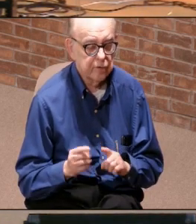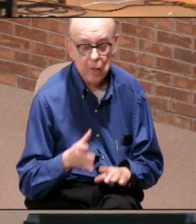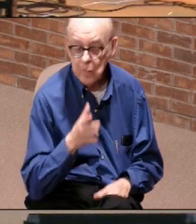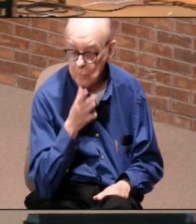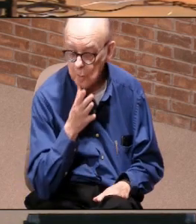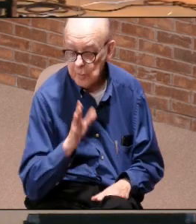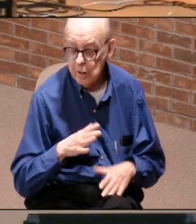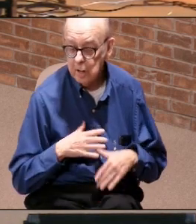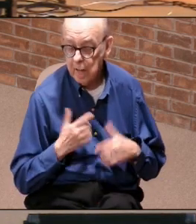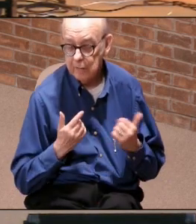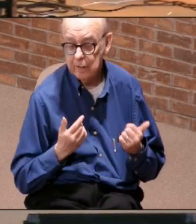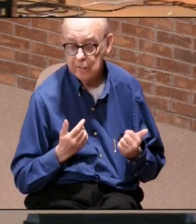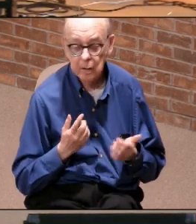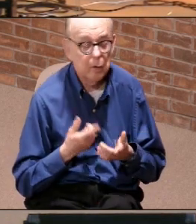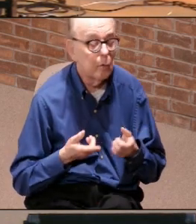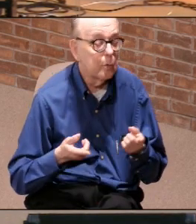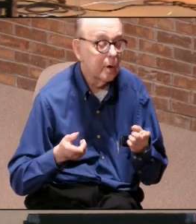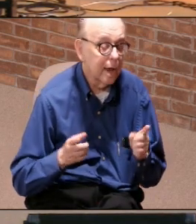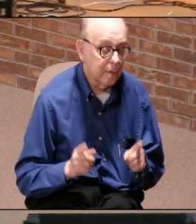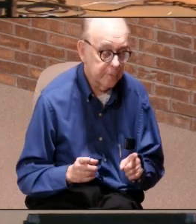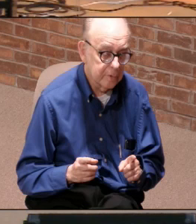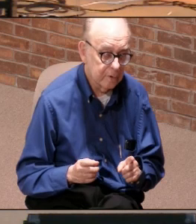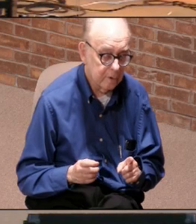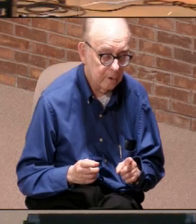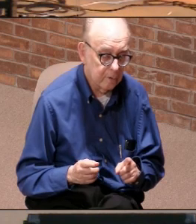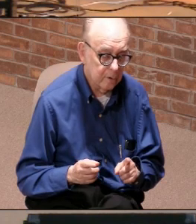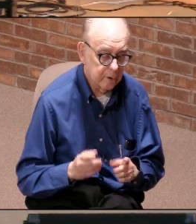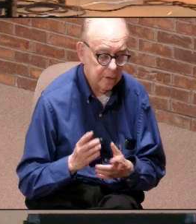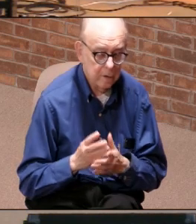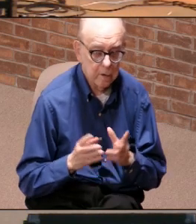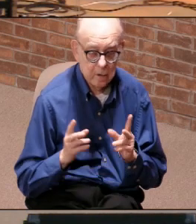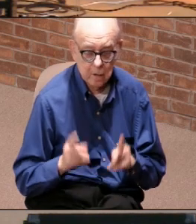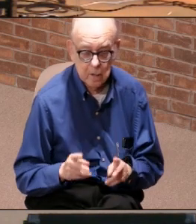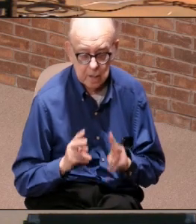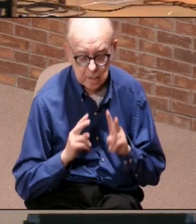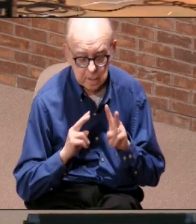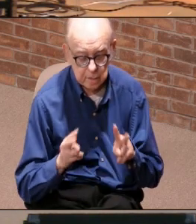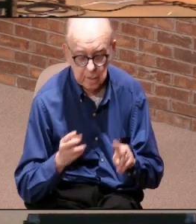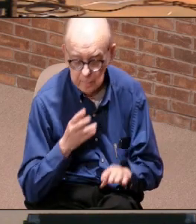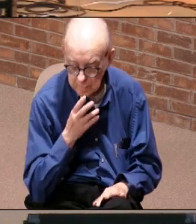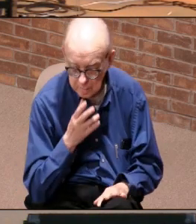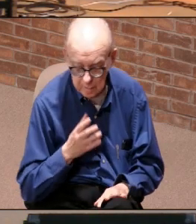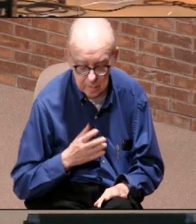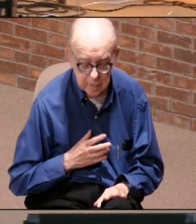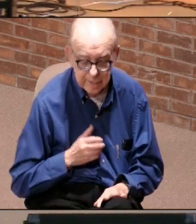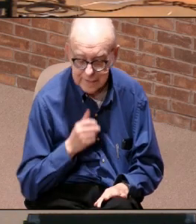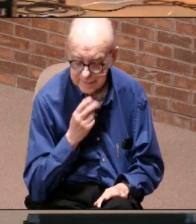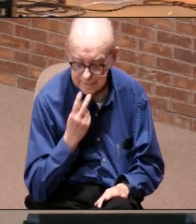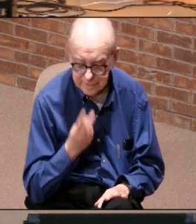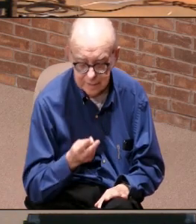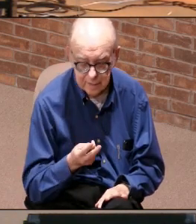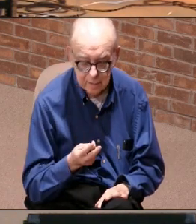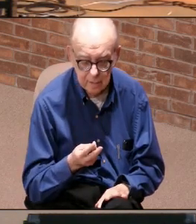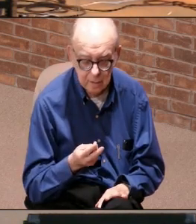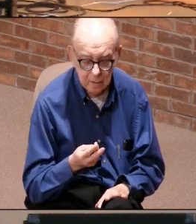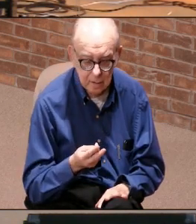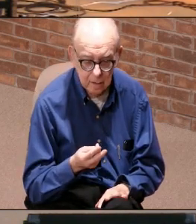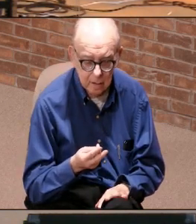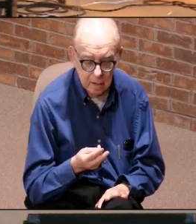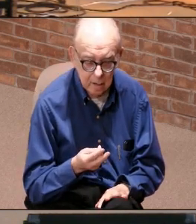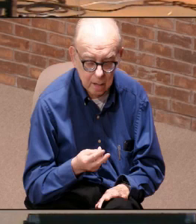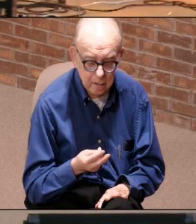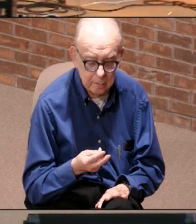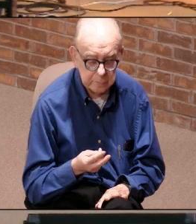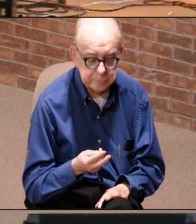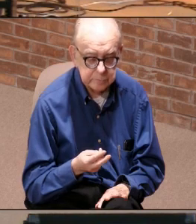life. What happened? Somebody looked at her and didn't see a